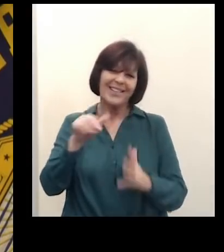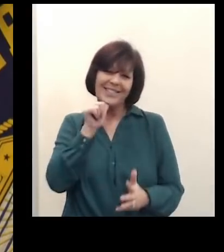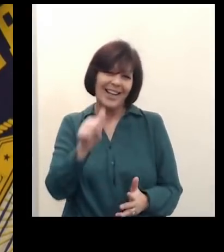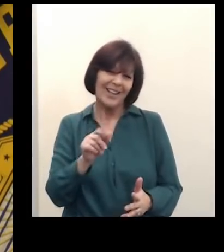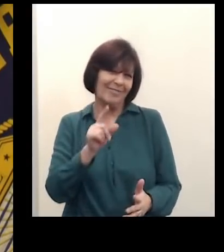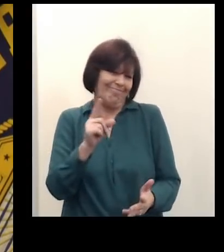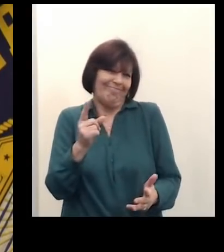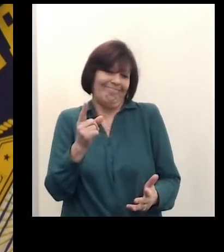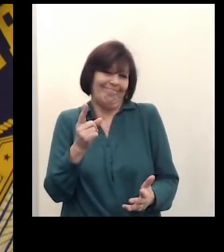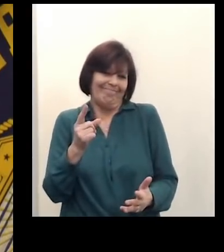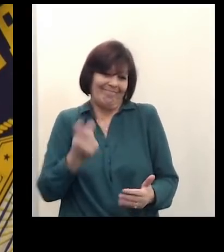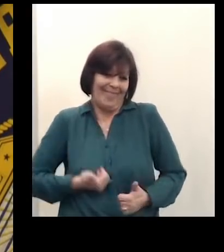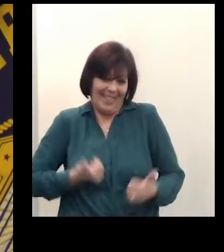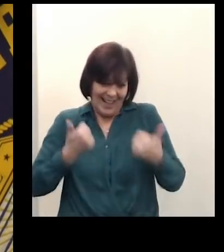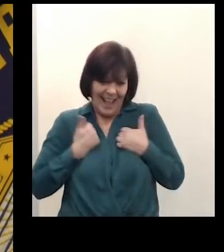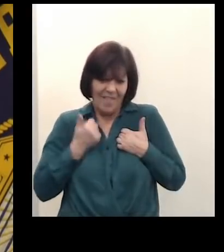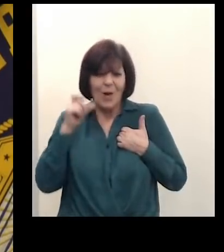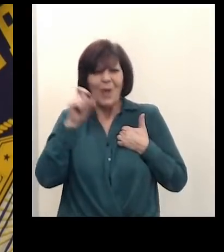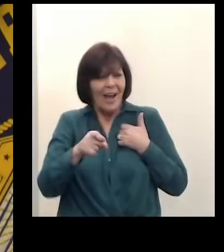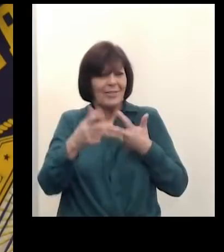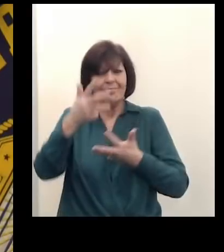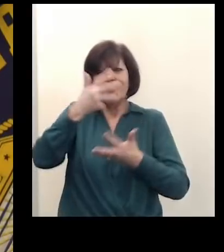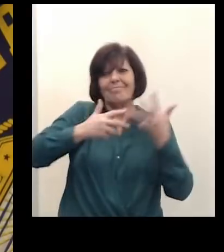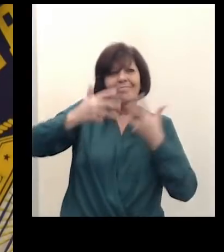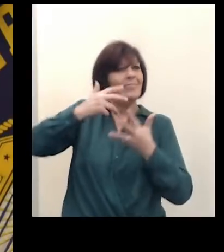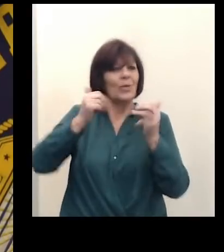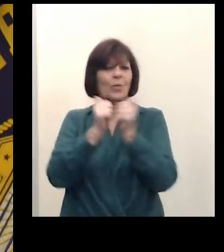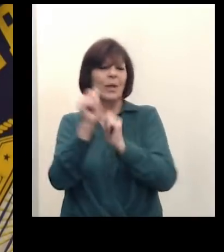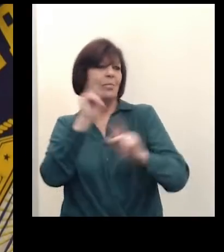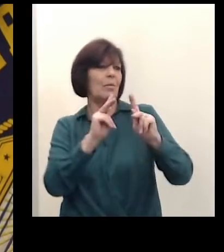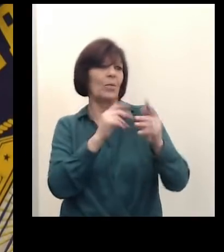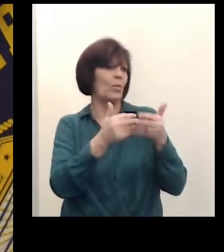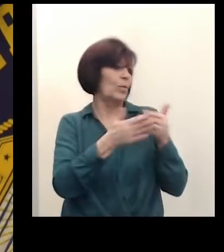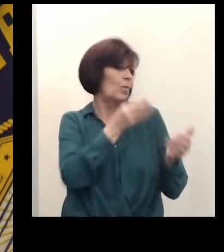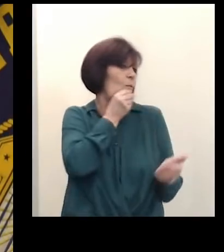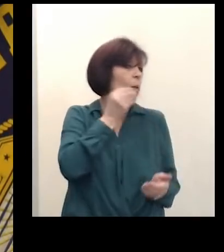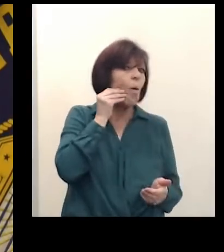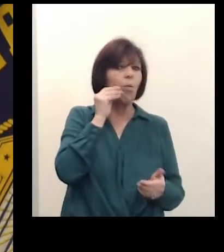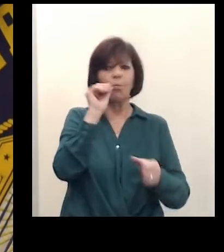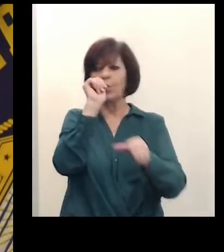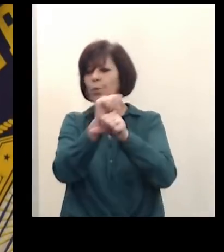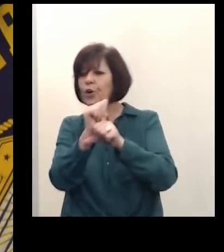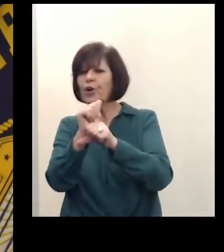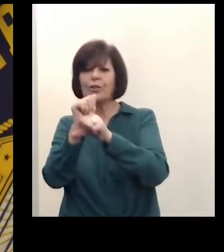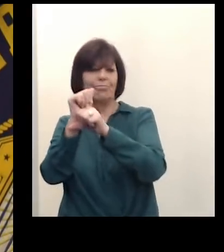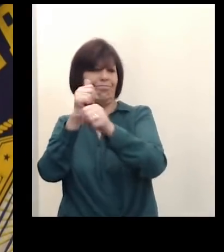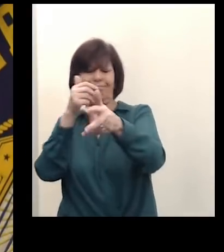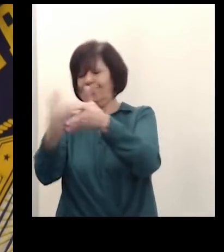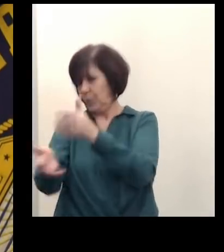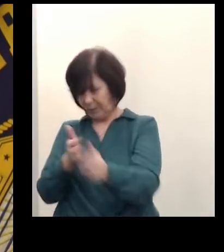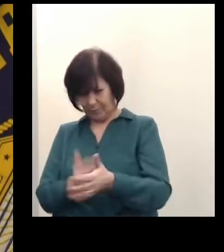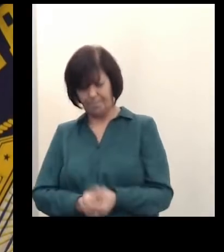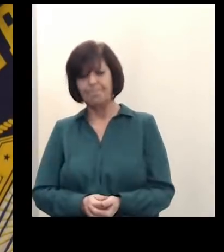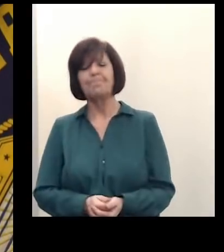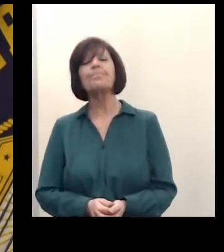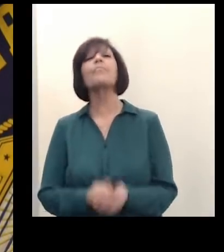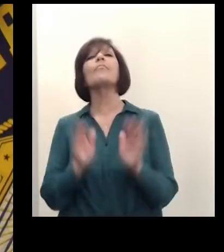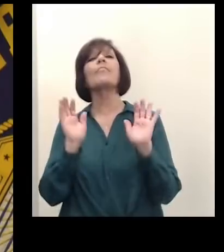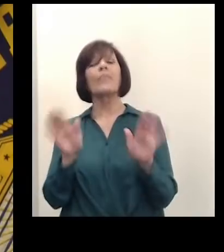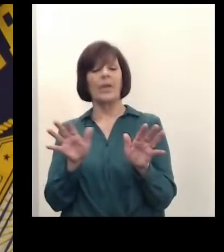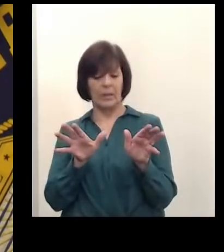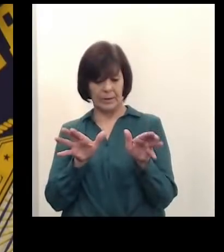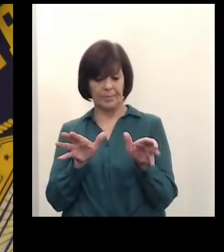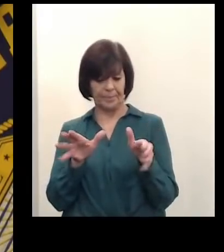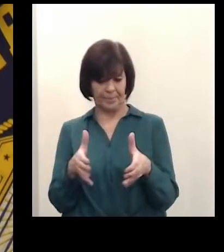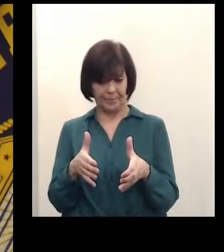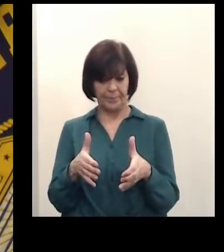have to interact with individuals, whether it's at home or at work or in various public venues. So, first